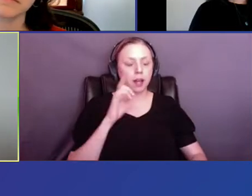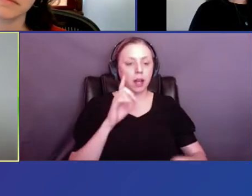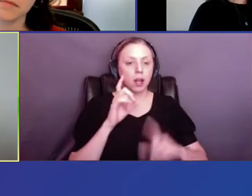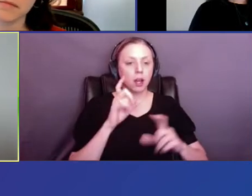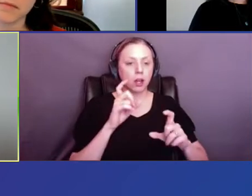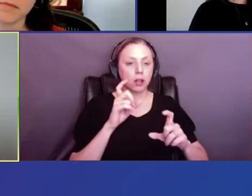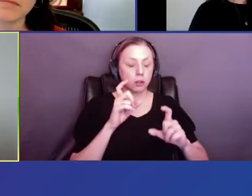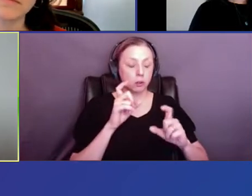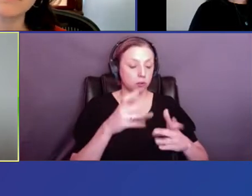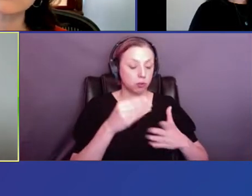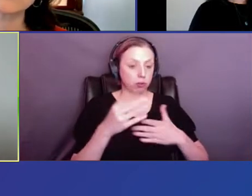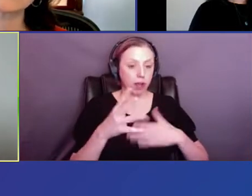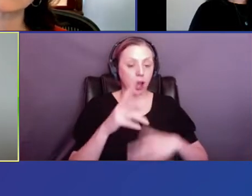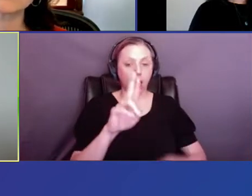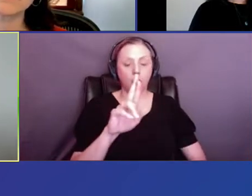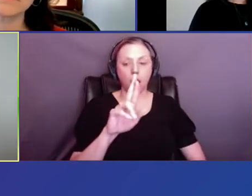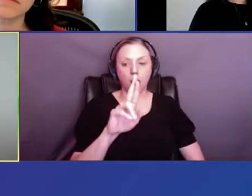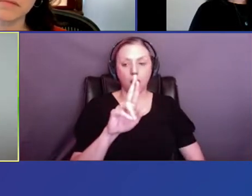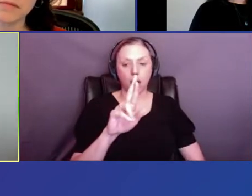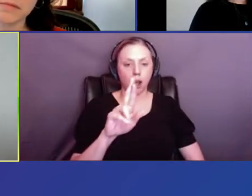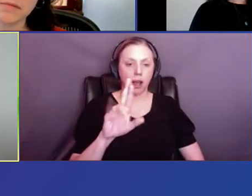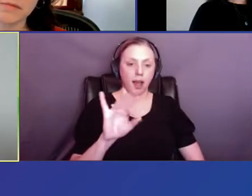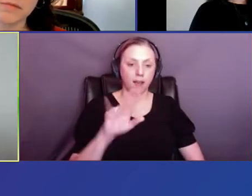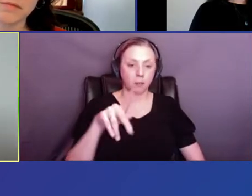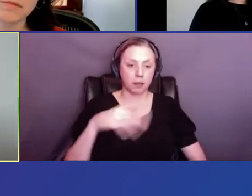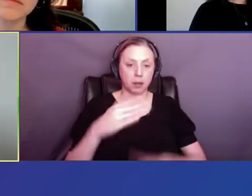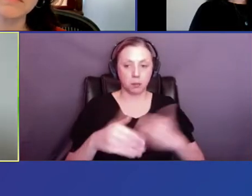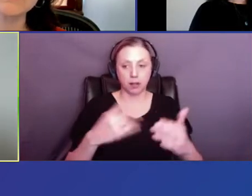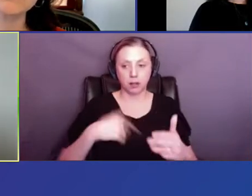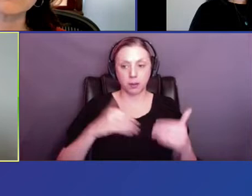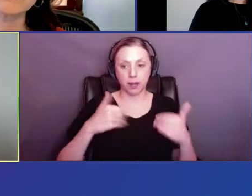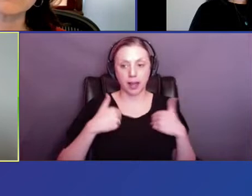year, what we can do is really